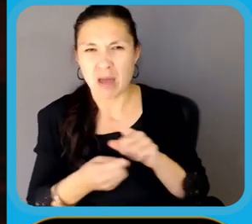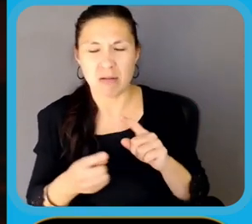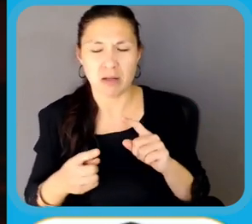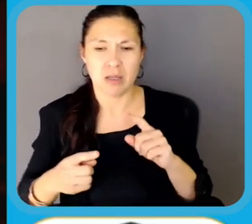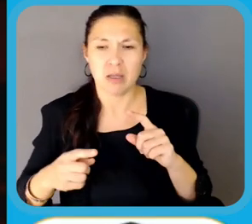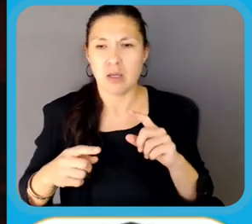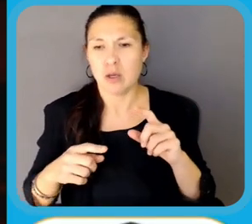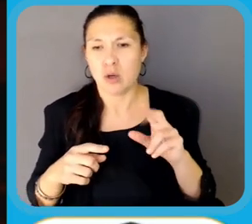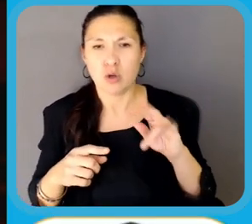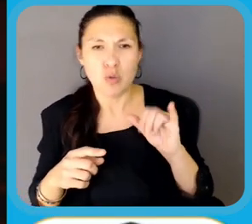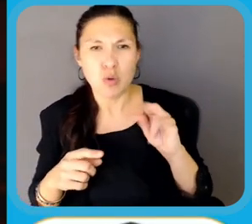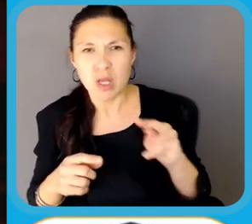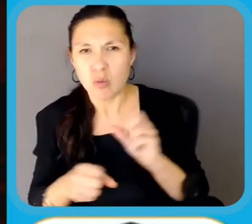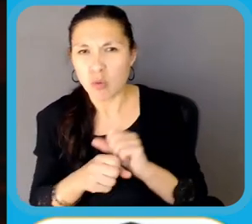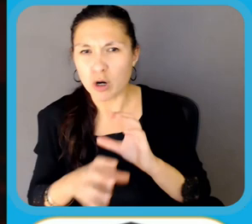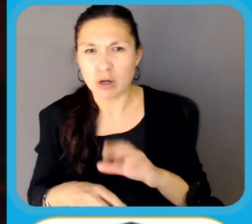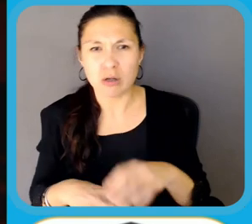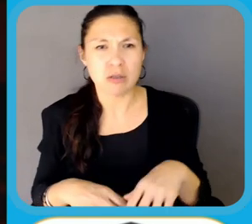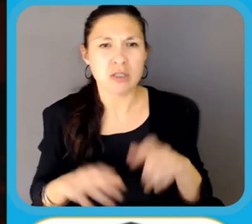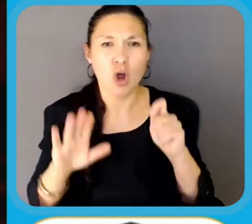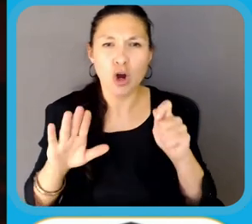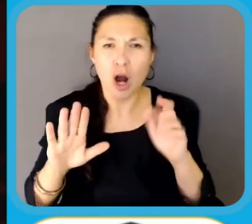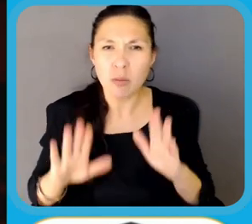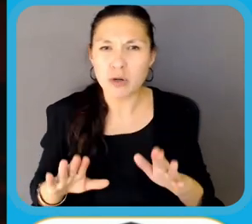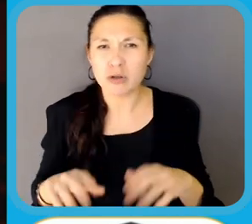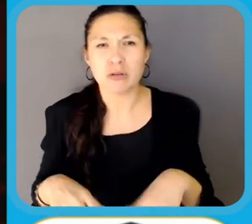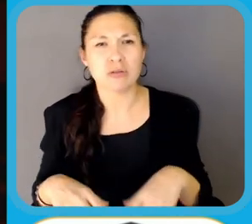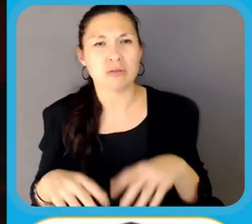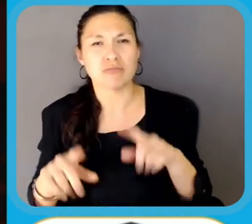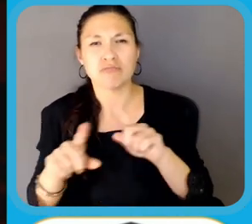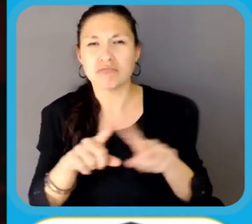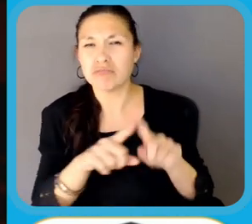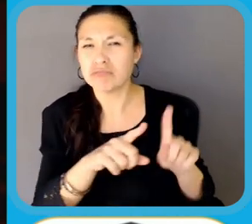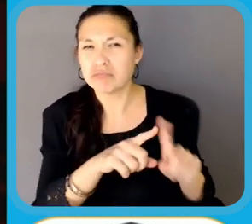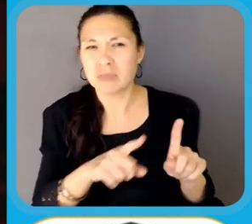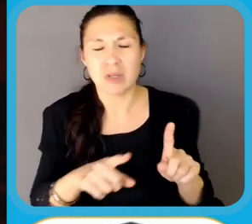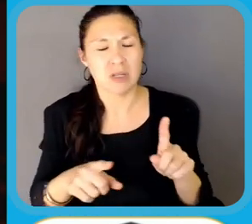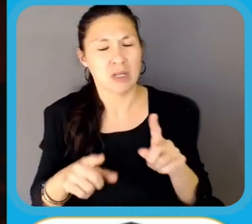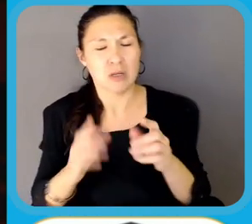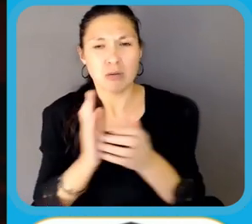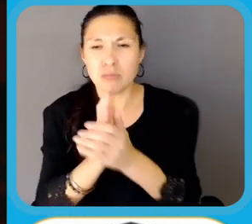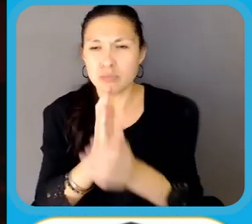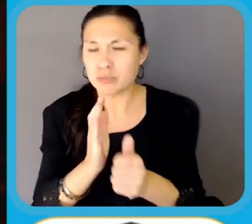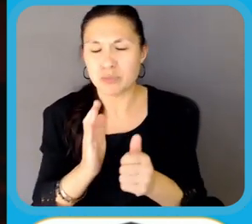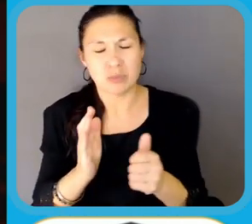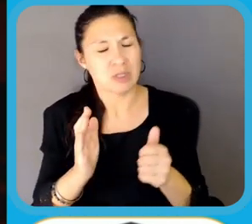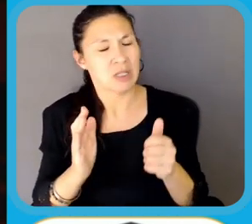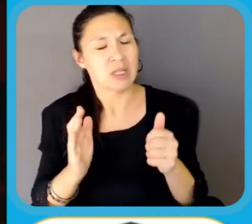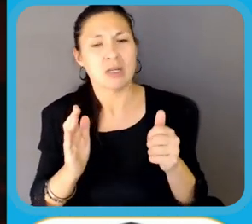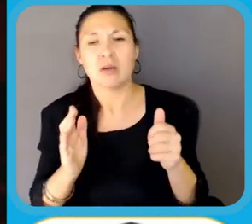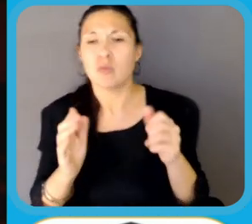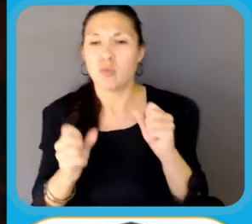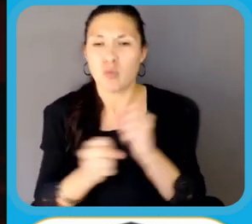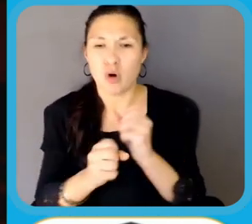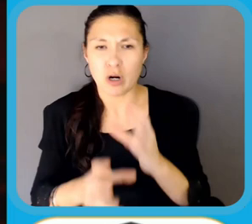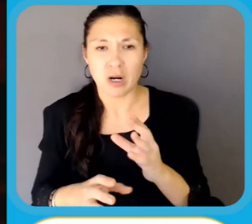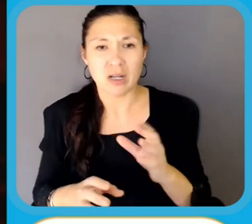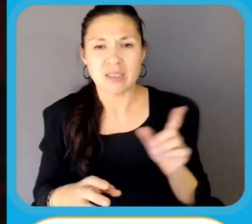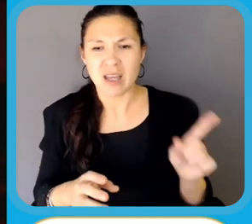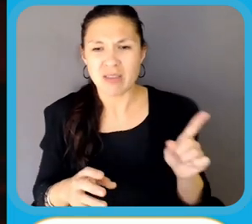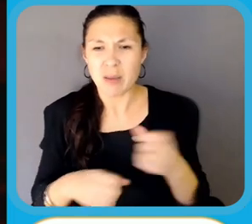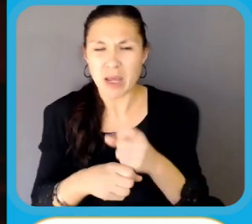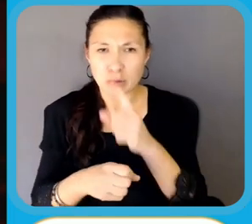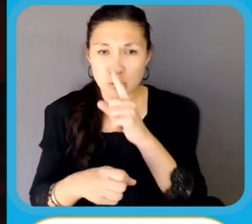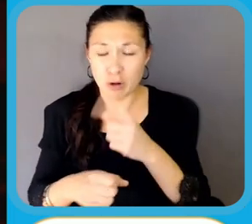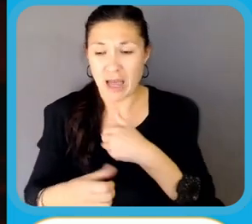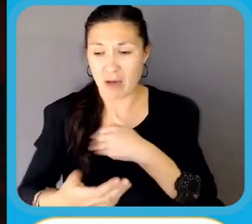highly skilled workers. And they're getting clean tap water to the tap. And that takes state-of-the-art